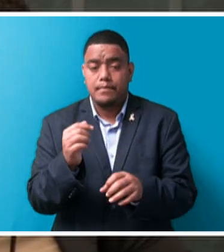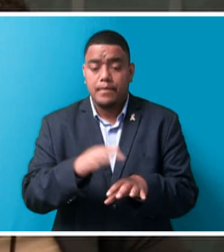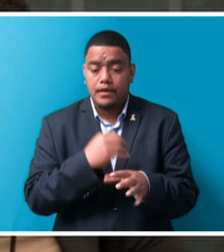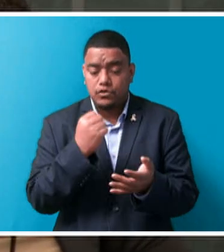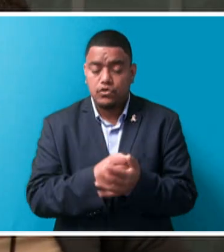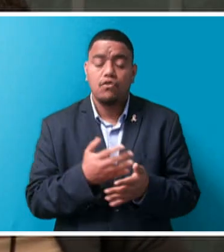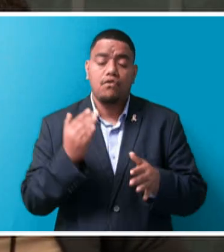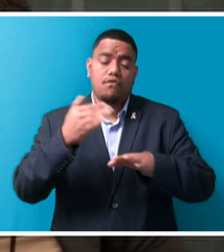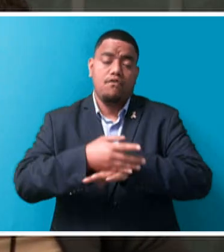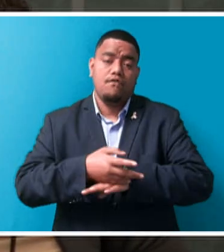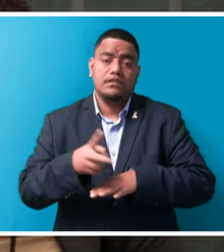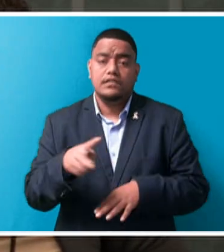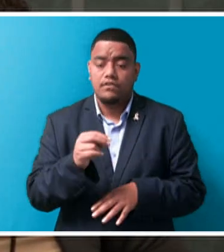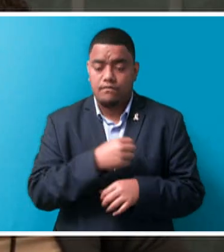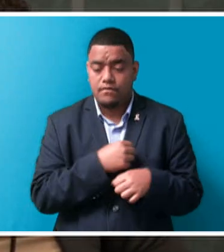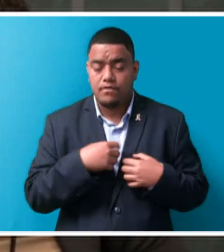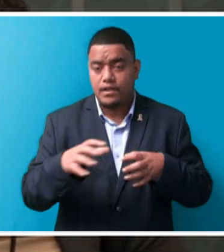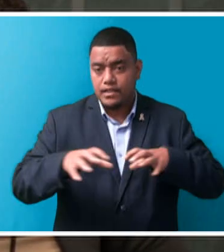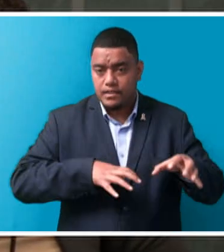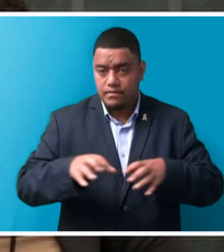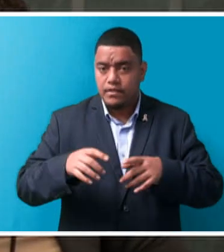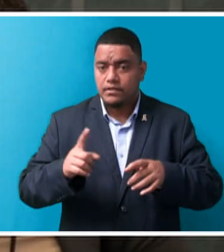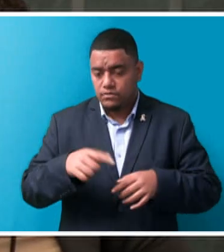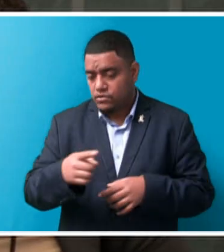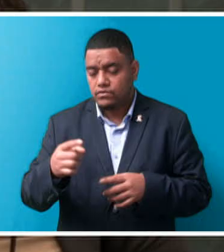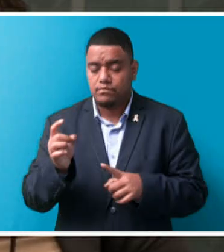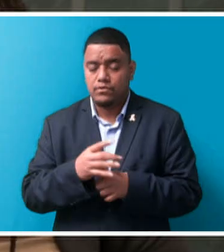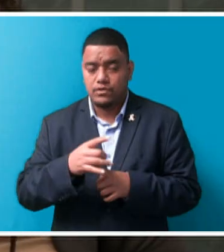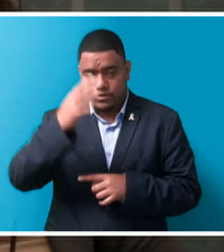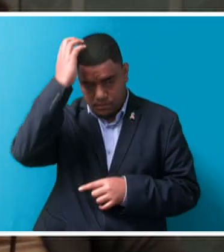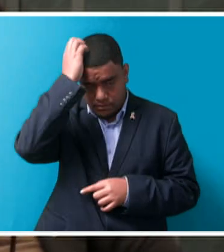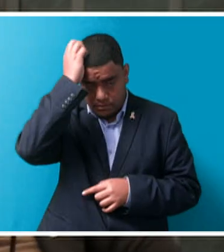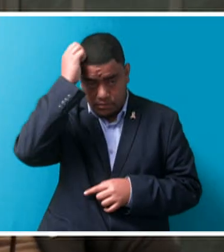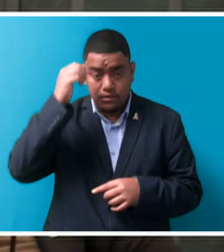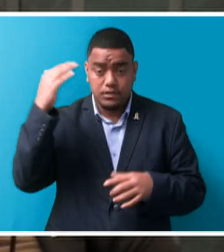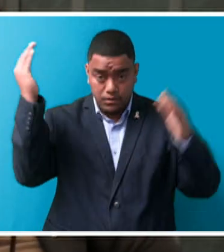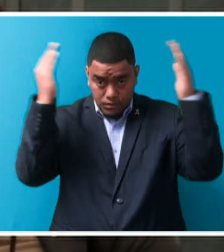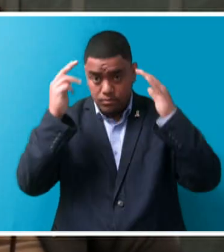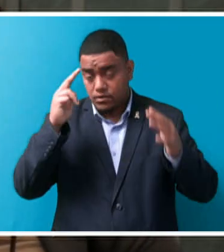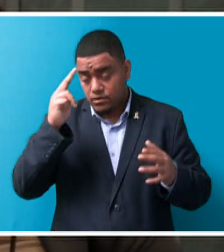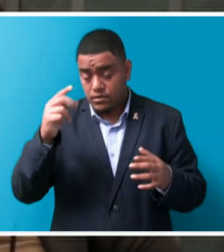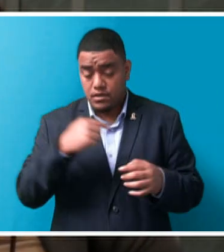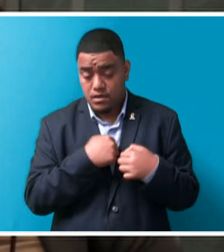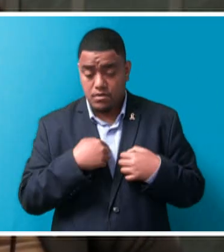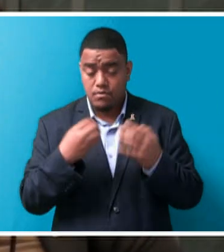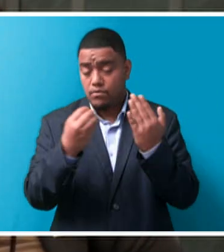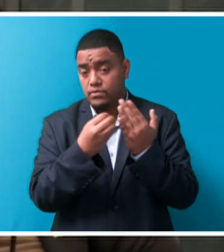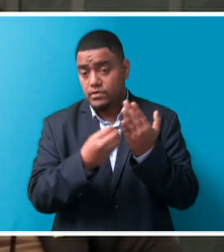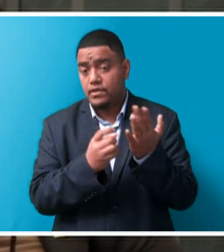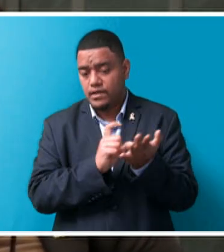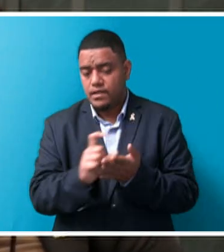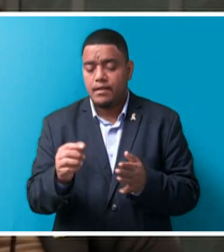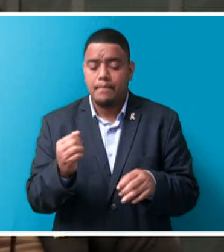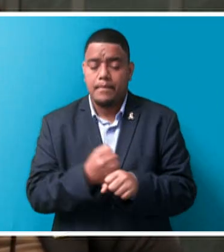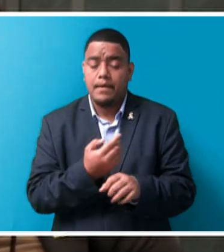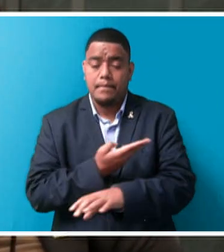oversight of outreach activities and maritime emergencies. Mr. Speaker, our objective is clear: to make maritime